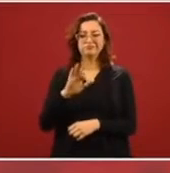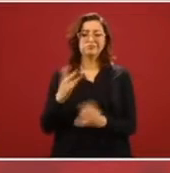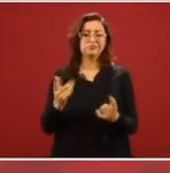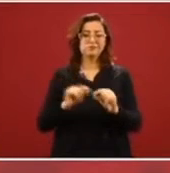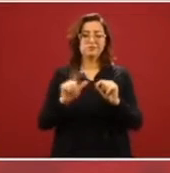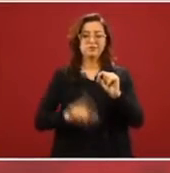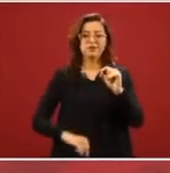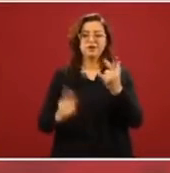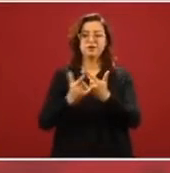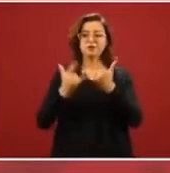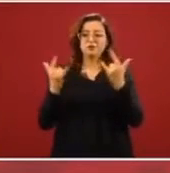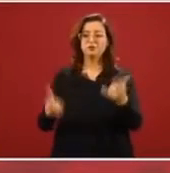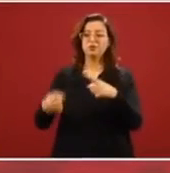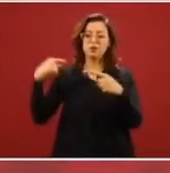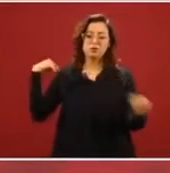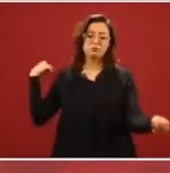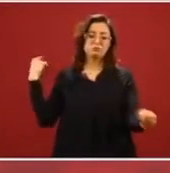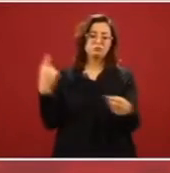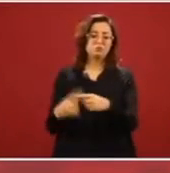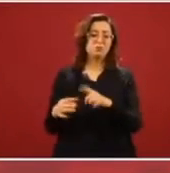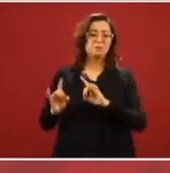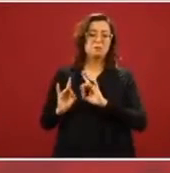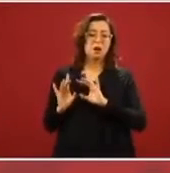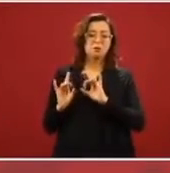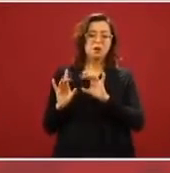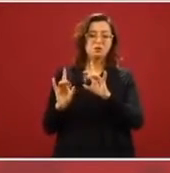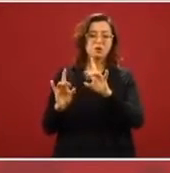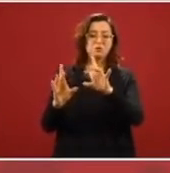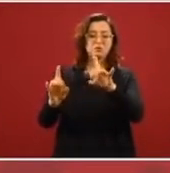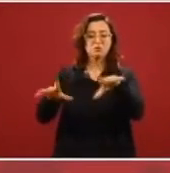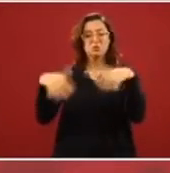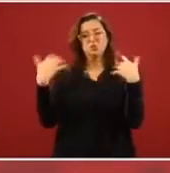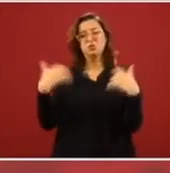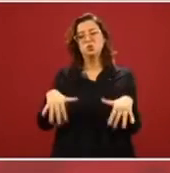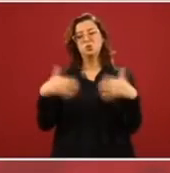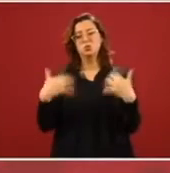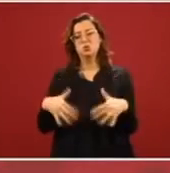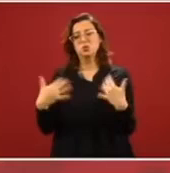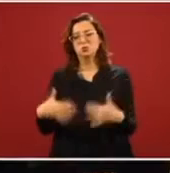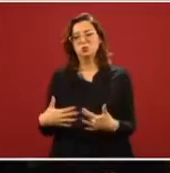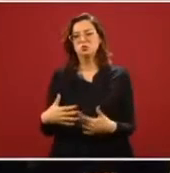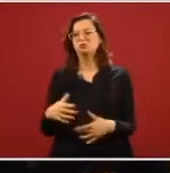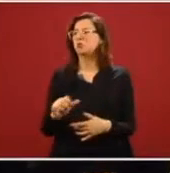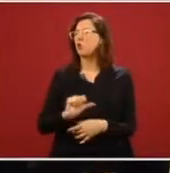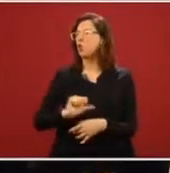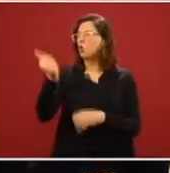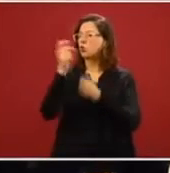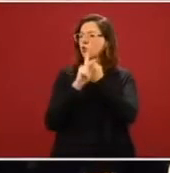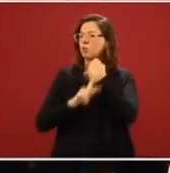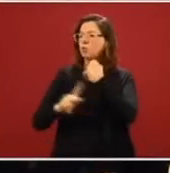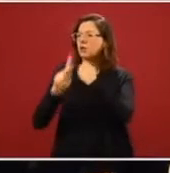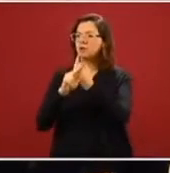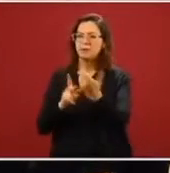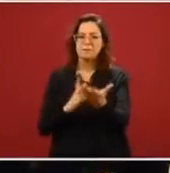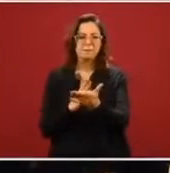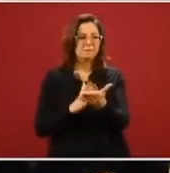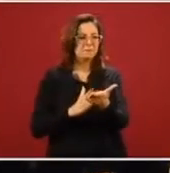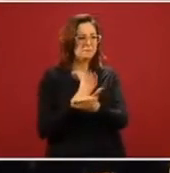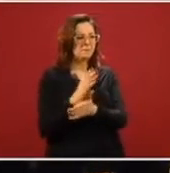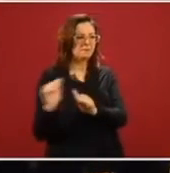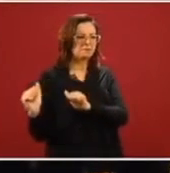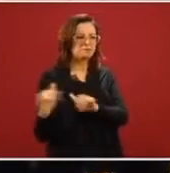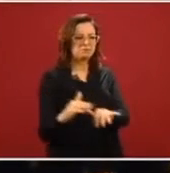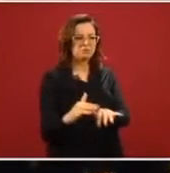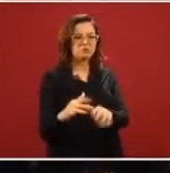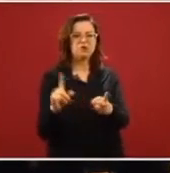people not resisted Todo. in history? Everything. Invasiones, Invasions,